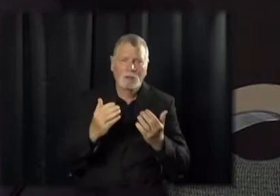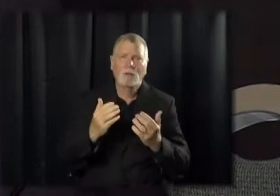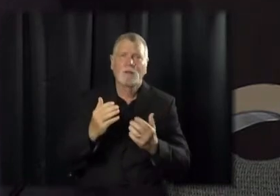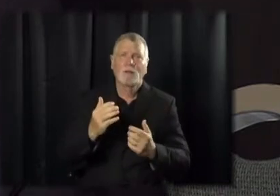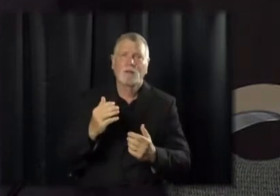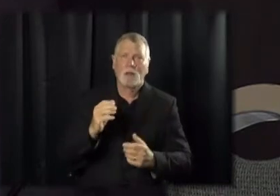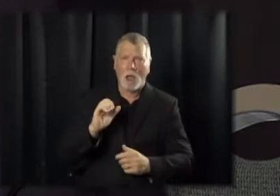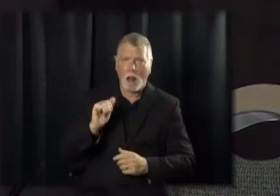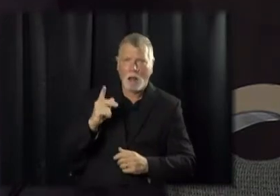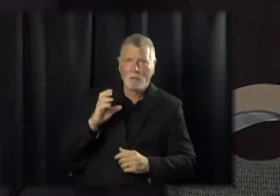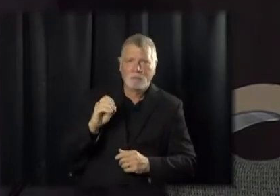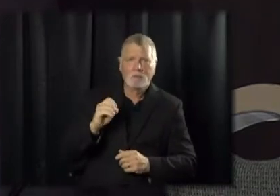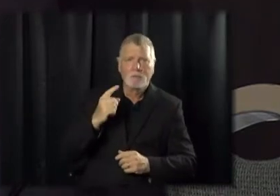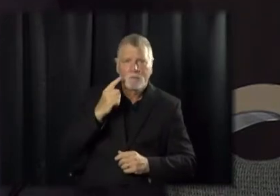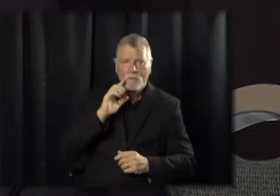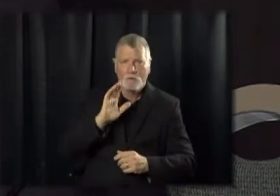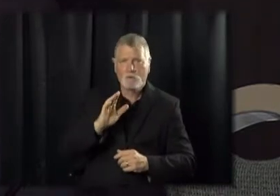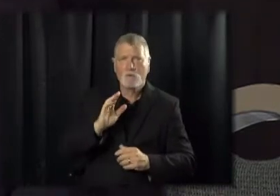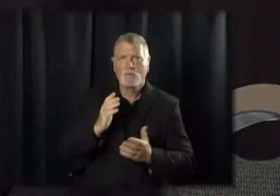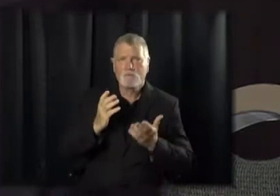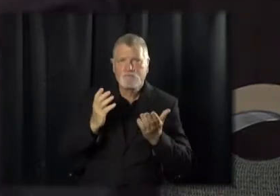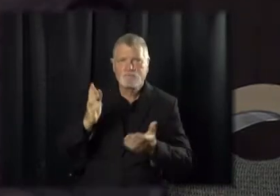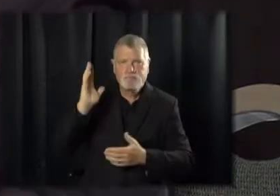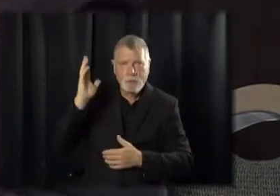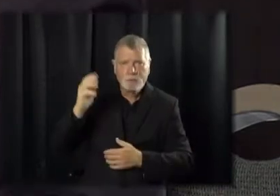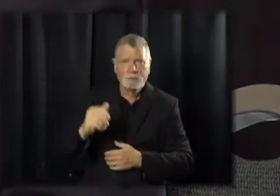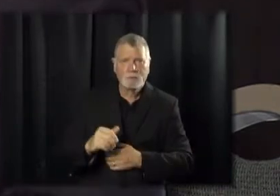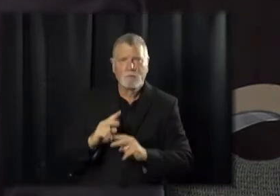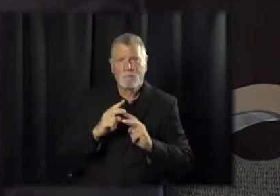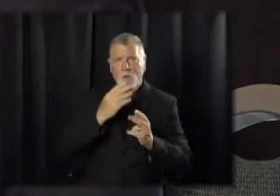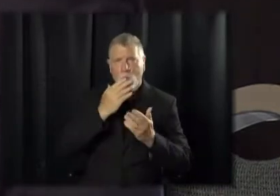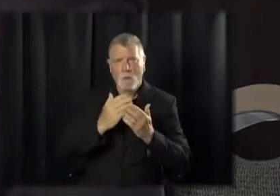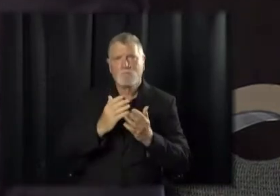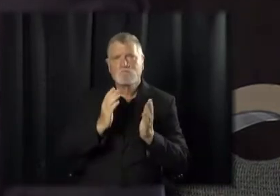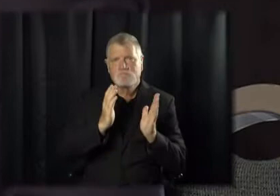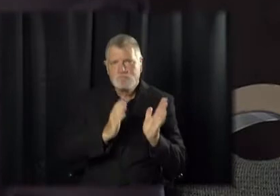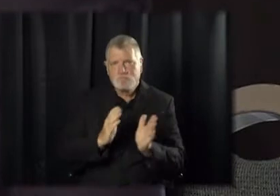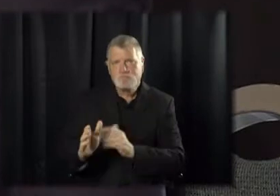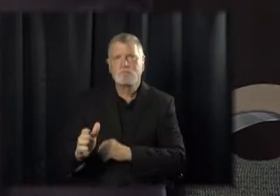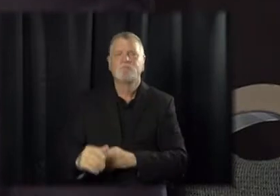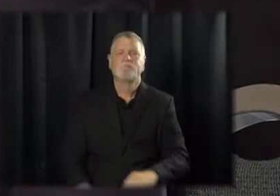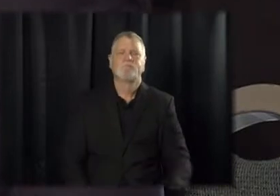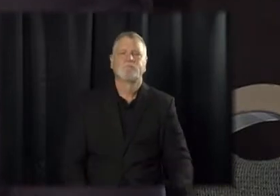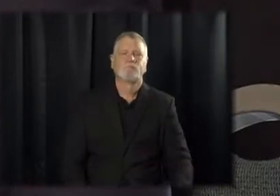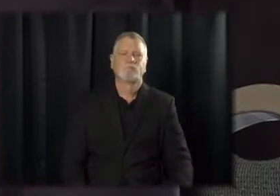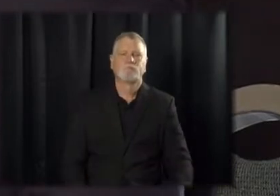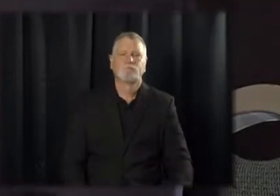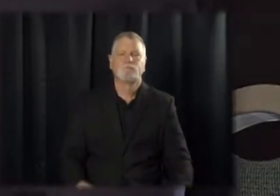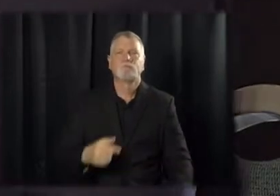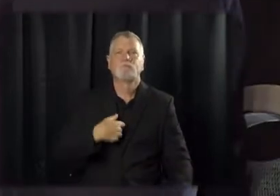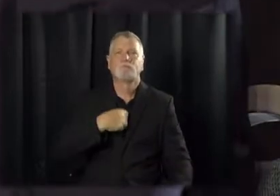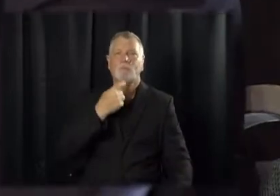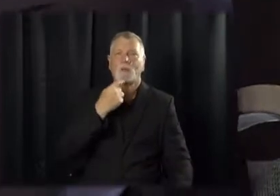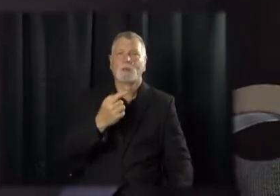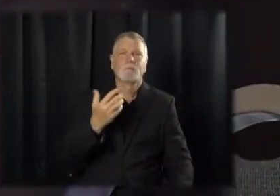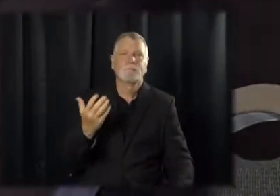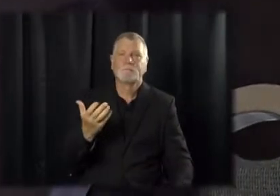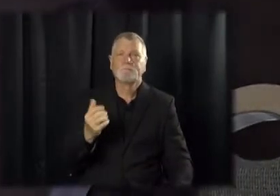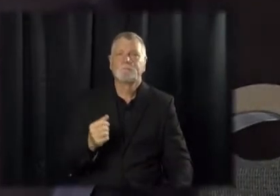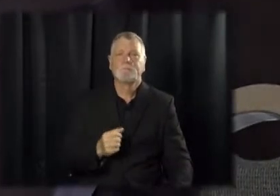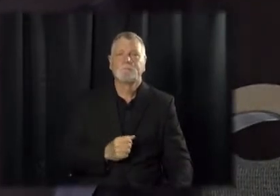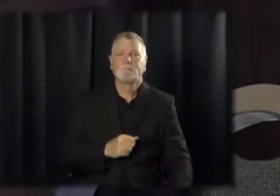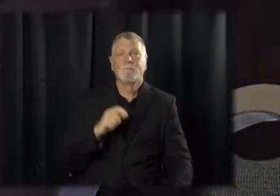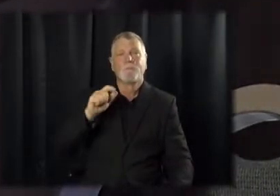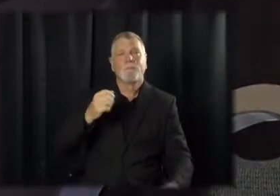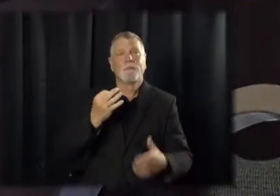Alejandro Figueroa, for your presentation. Very well laid out. The first thing I'll say is that